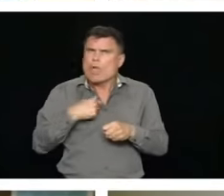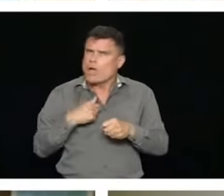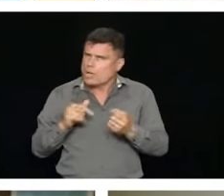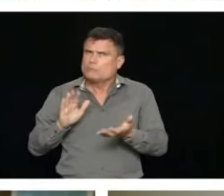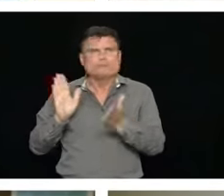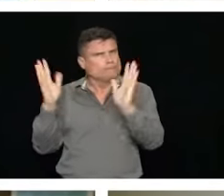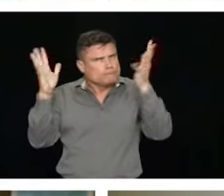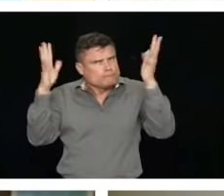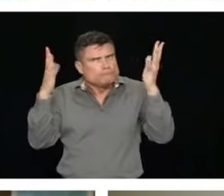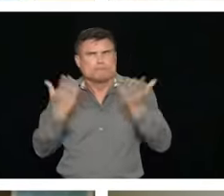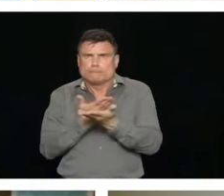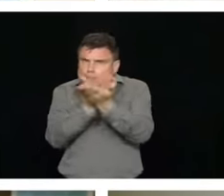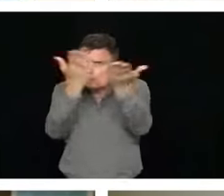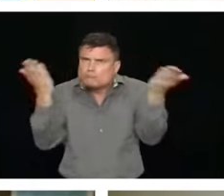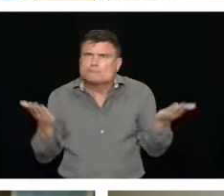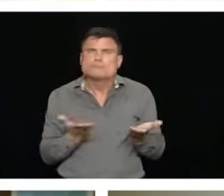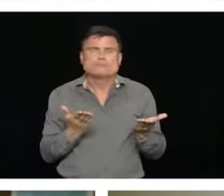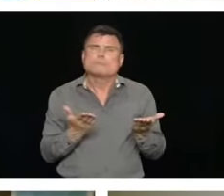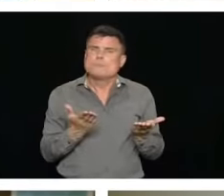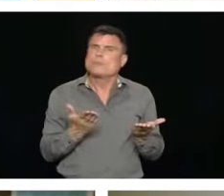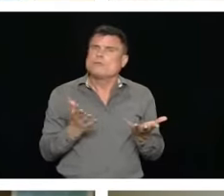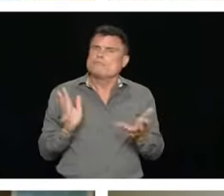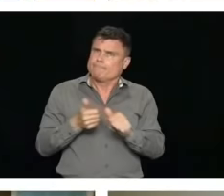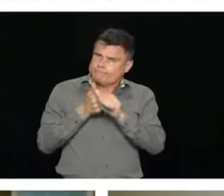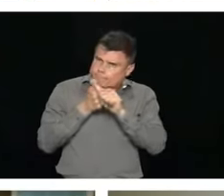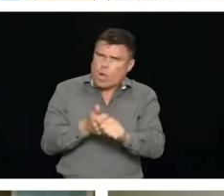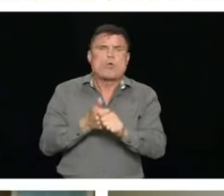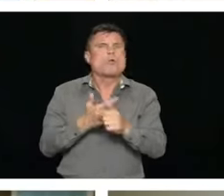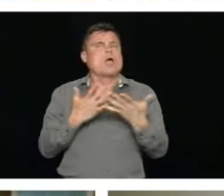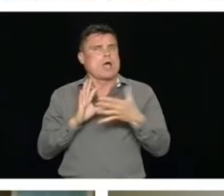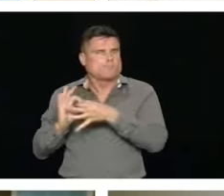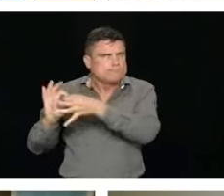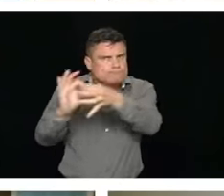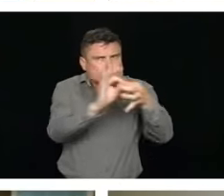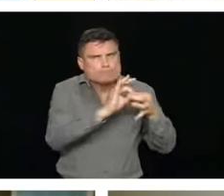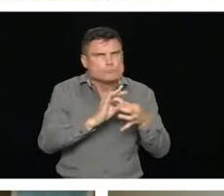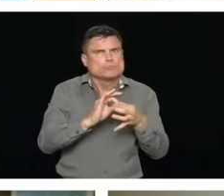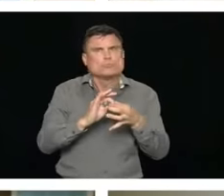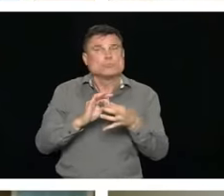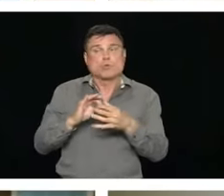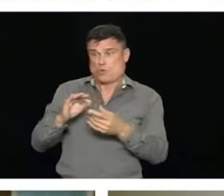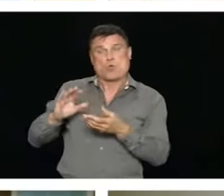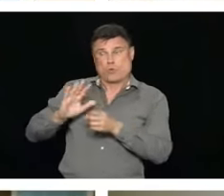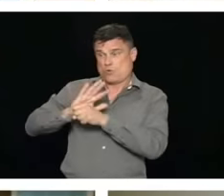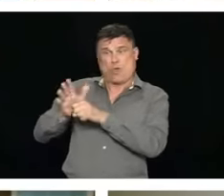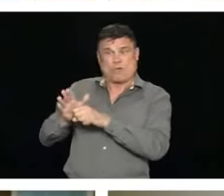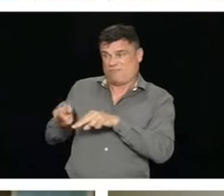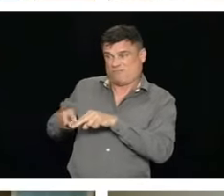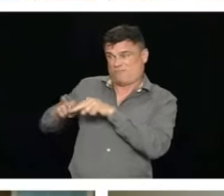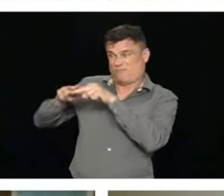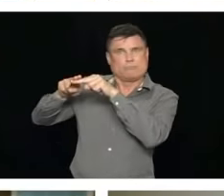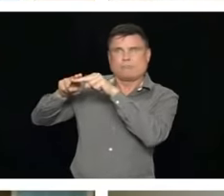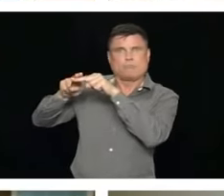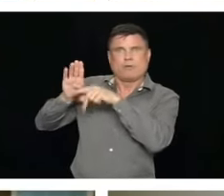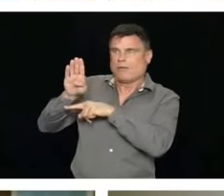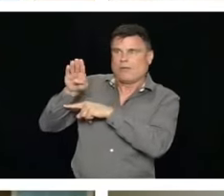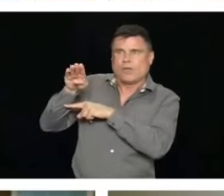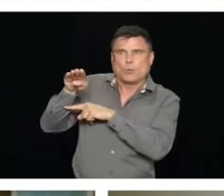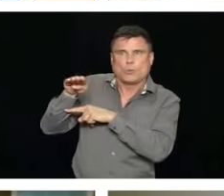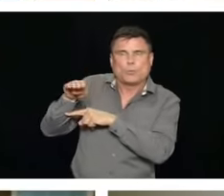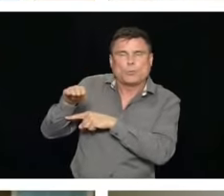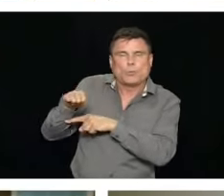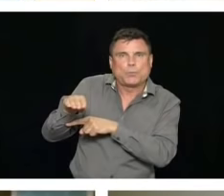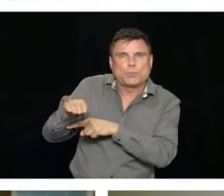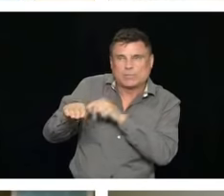think sometimes we've forgotten how to do right now. And so, you know, when When in-class instruction was suspended on